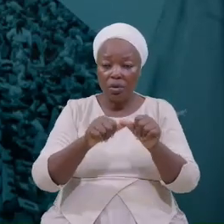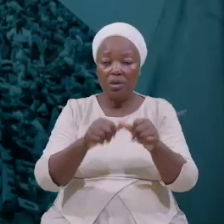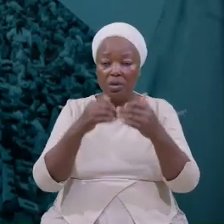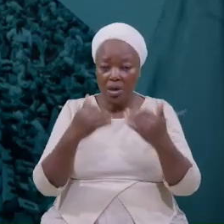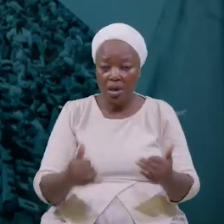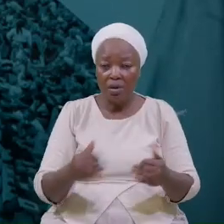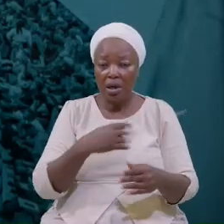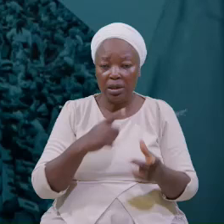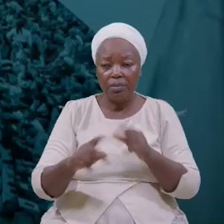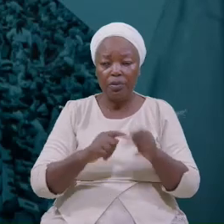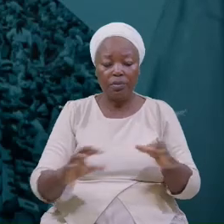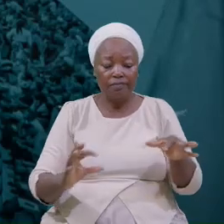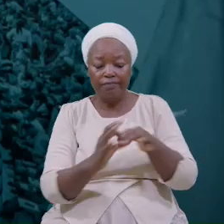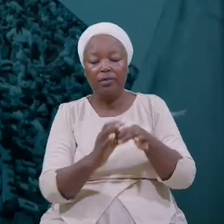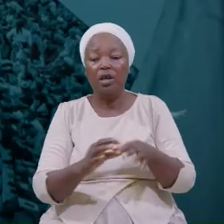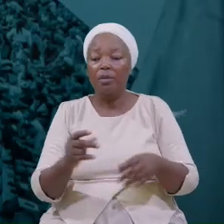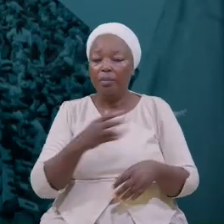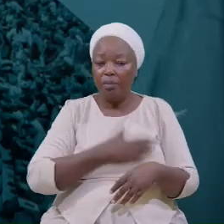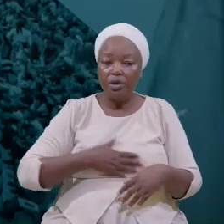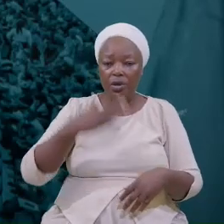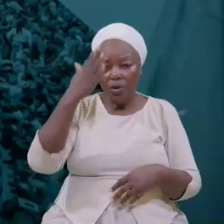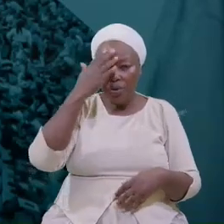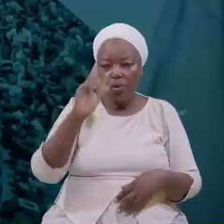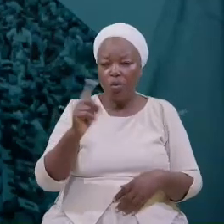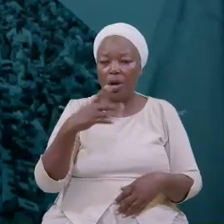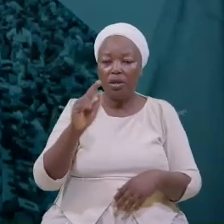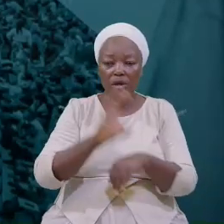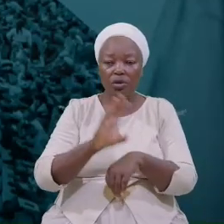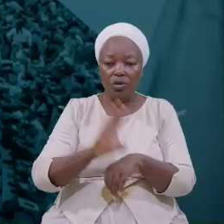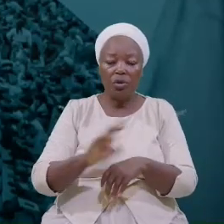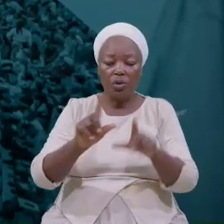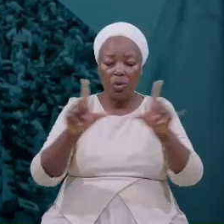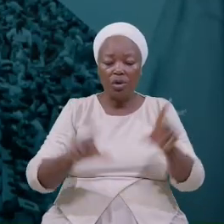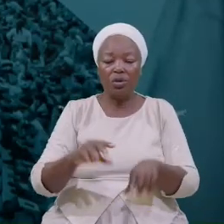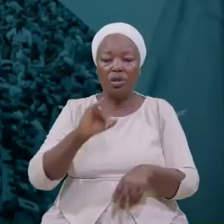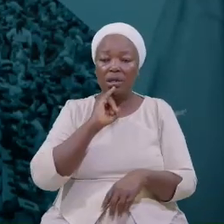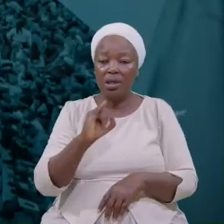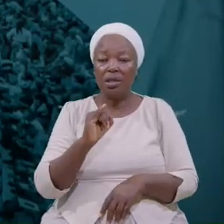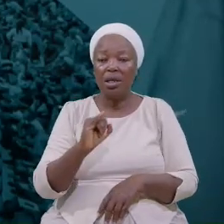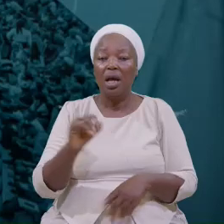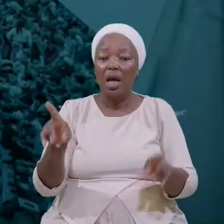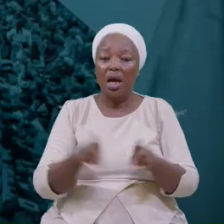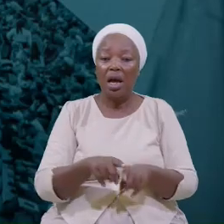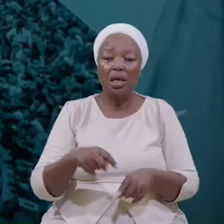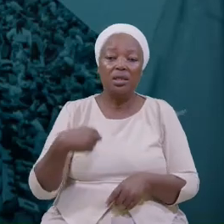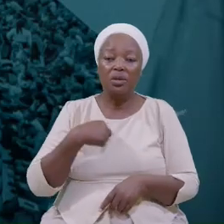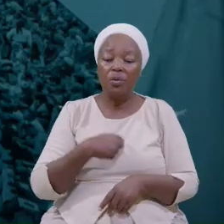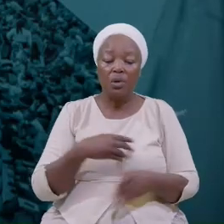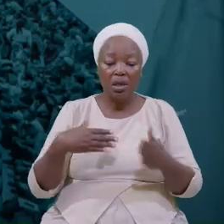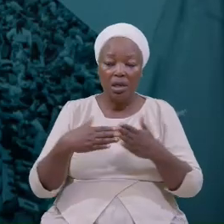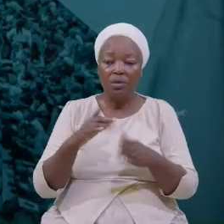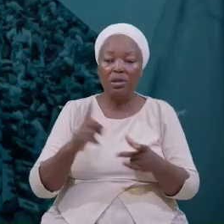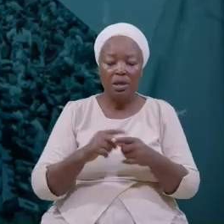up. Please know where the church location is. As they direct you, you meet